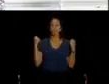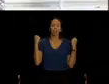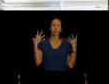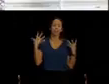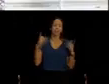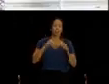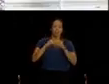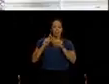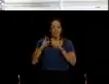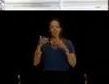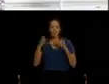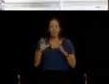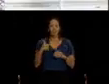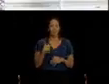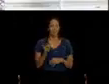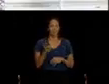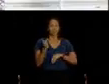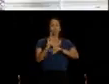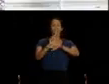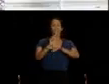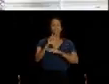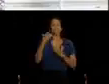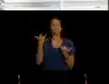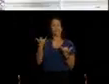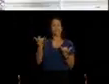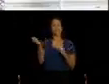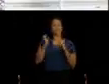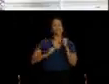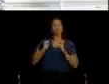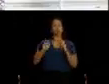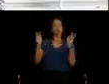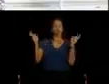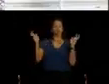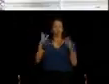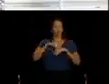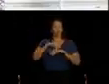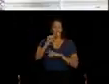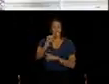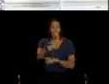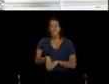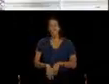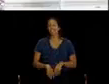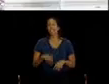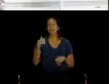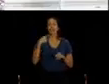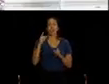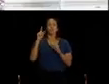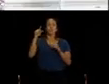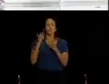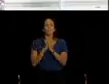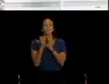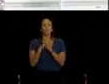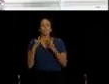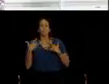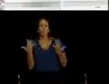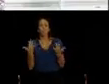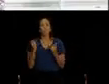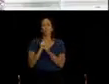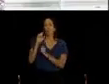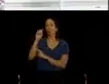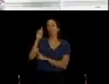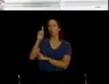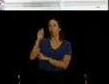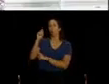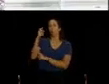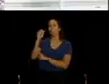up on the Today Show. I did a book event in Los Angeles with Roxanne Gay. I